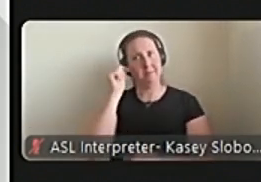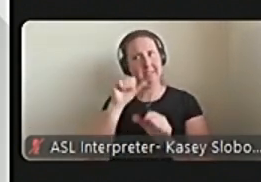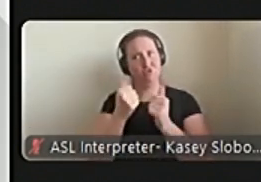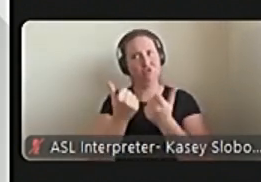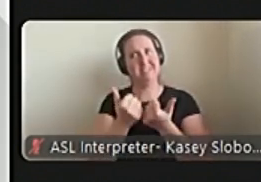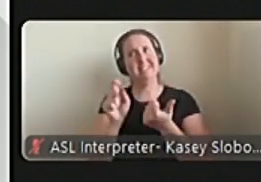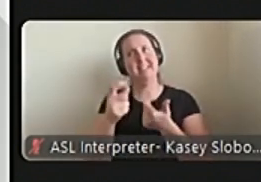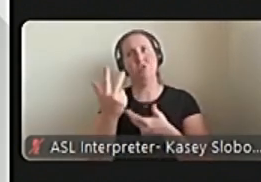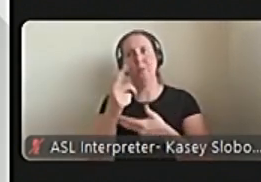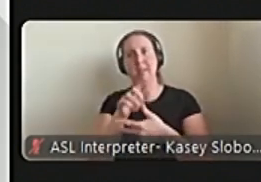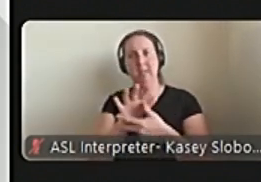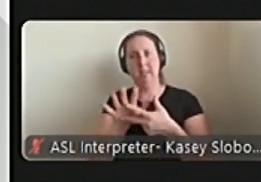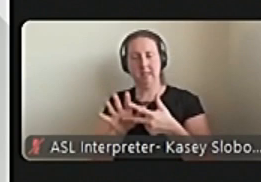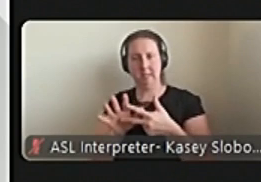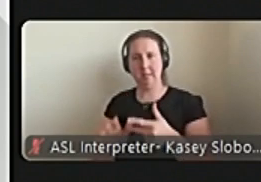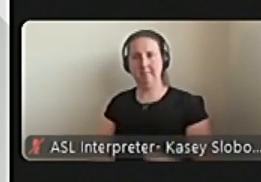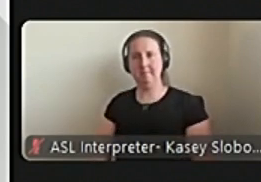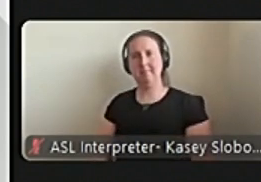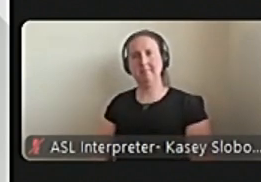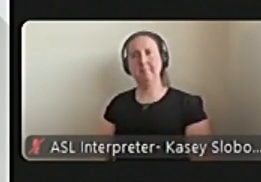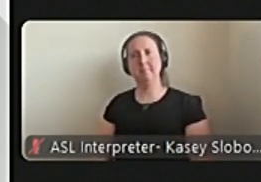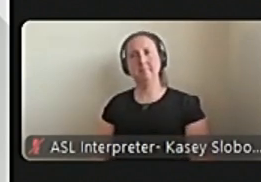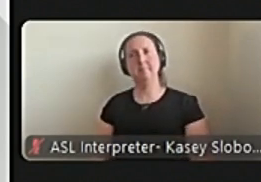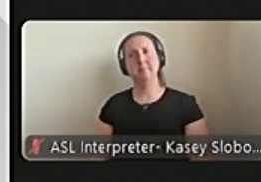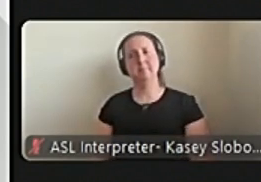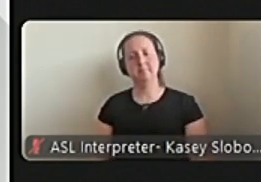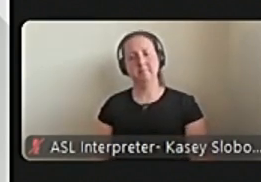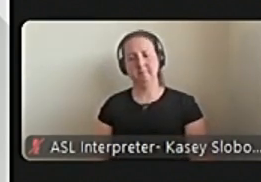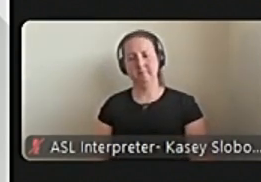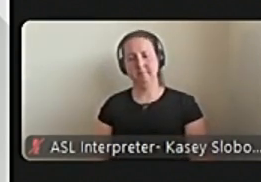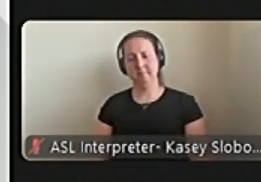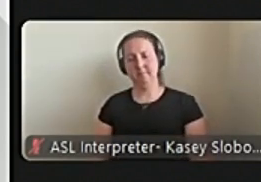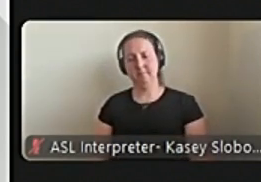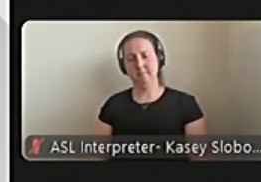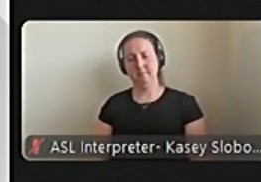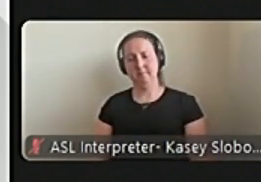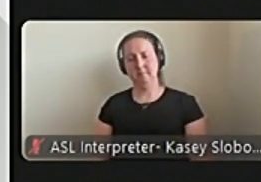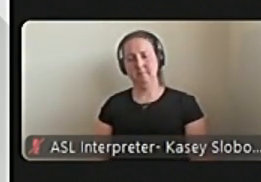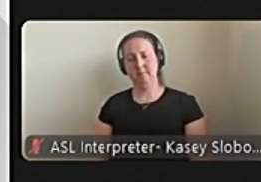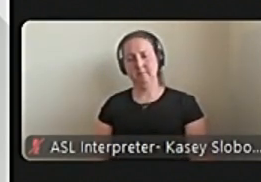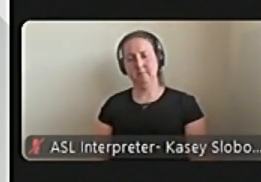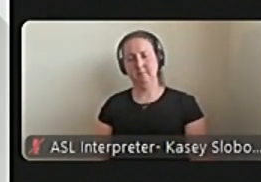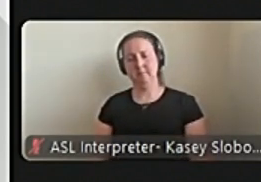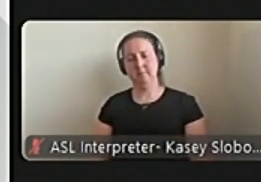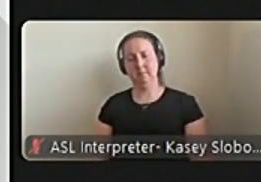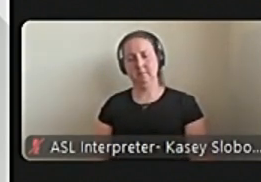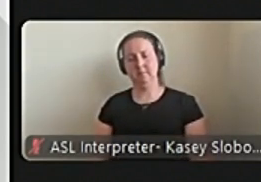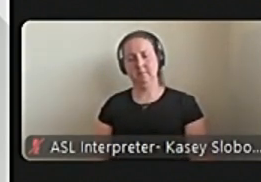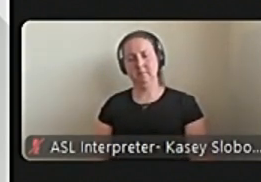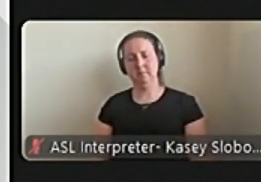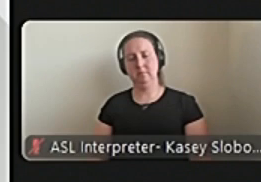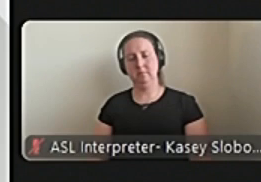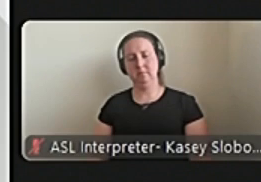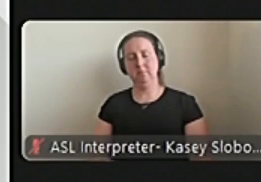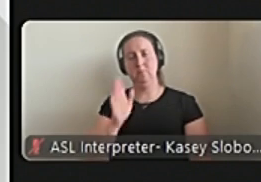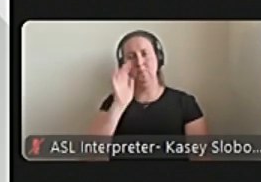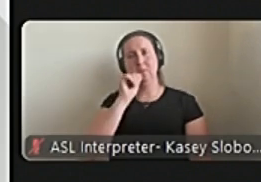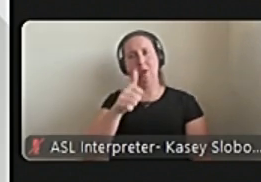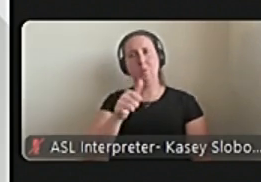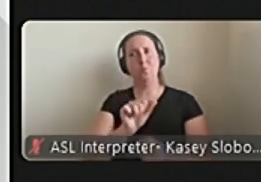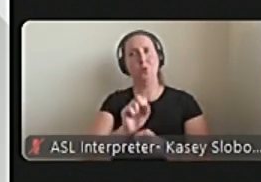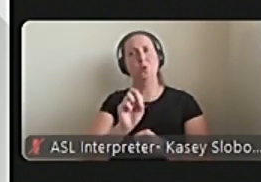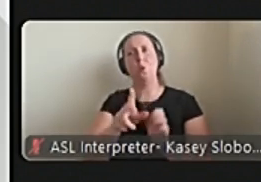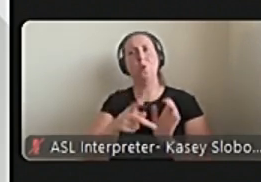state that may not be working or duplicating what we all can work together